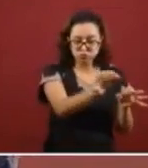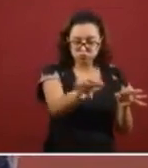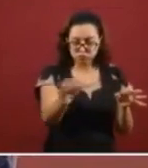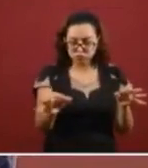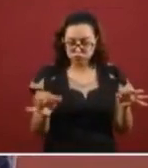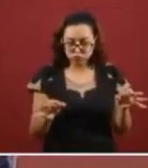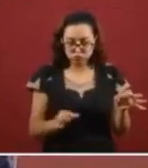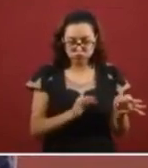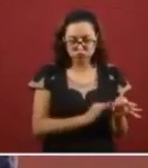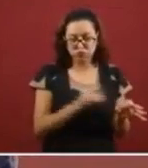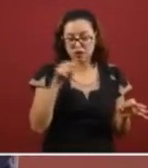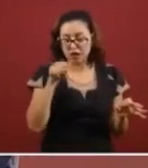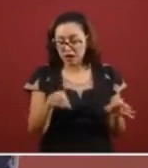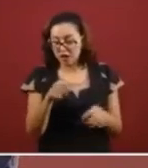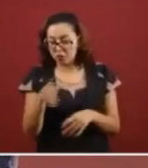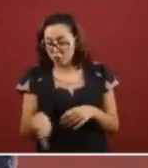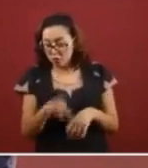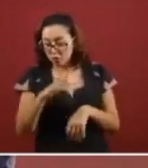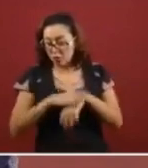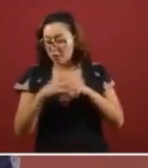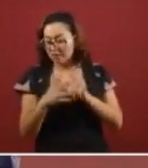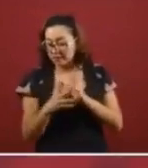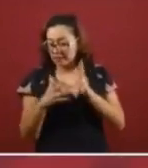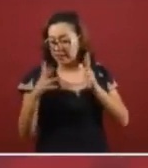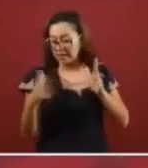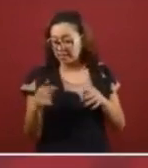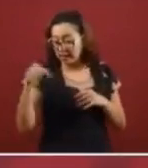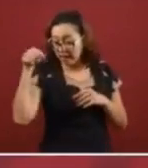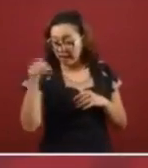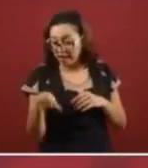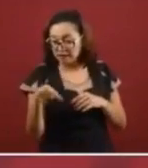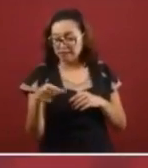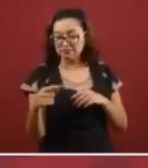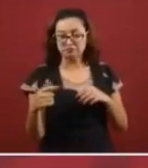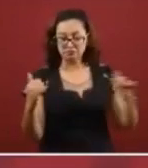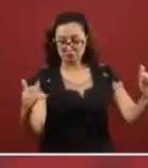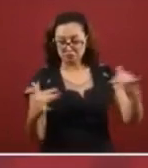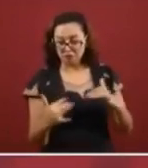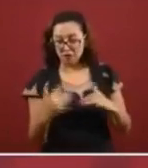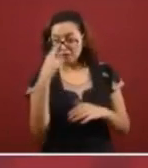bigger areas that have the best location to give